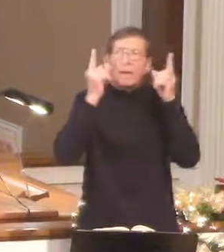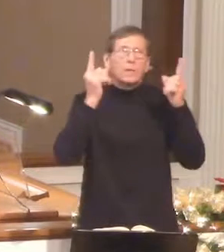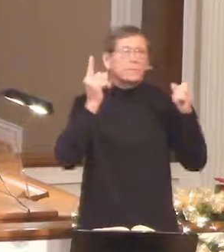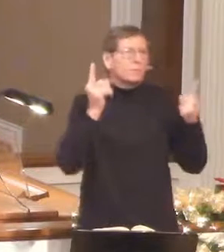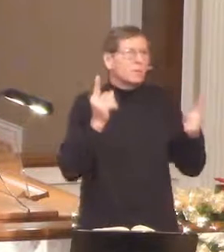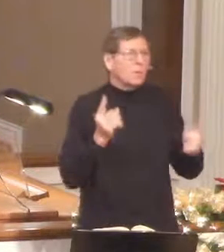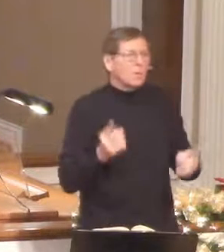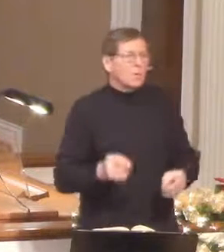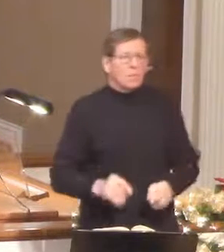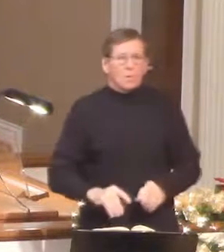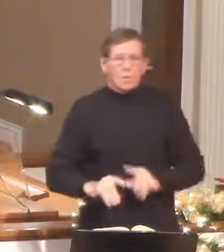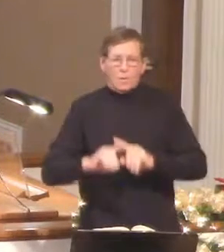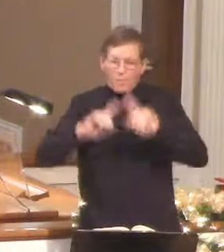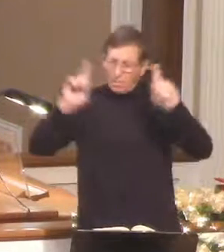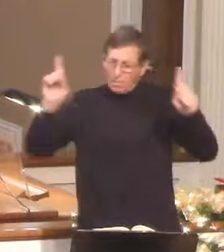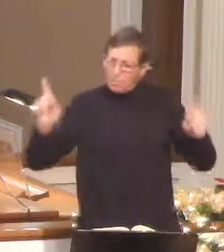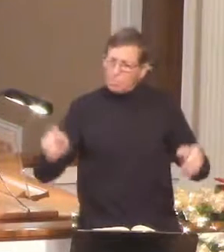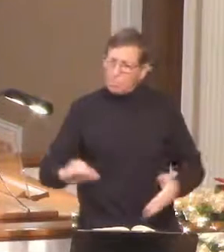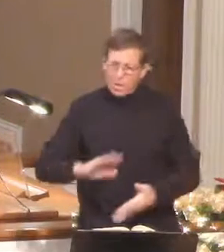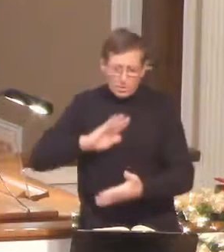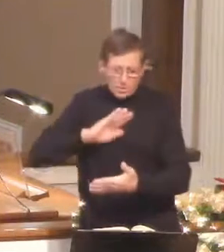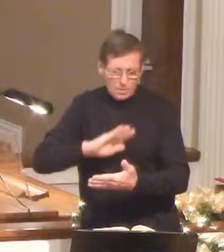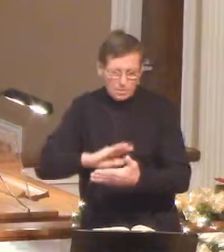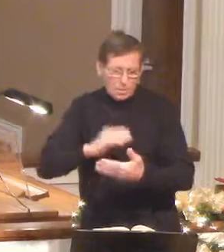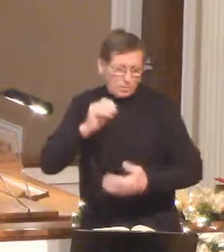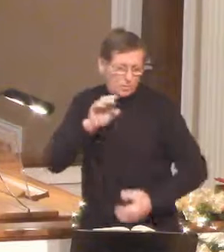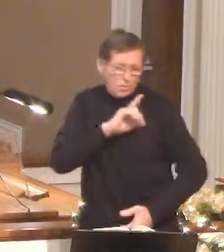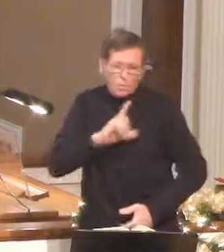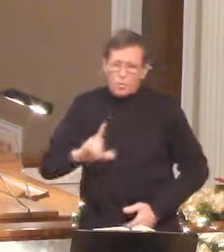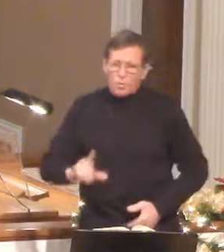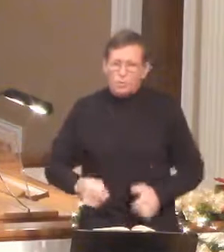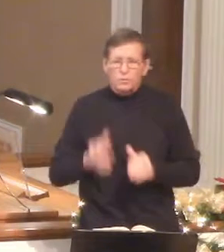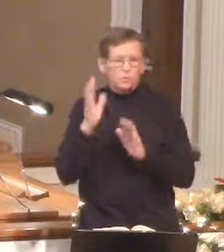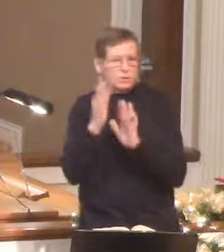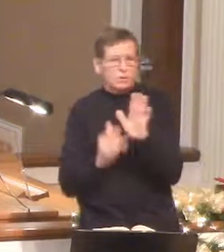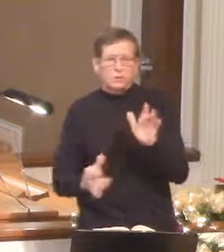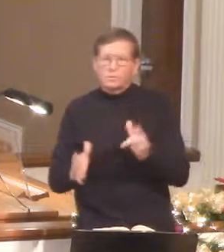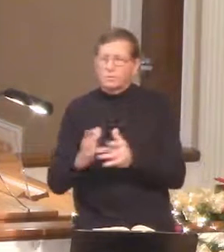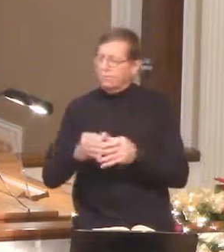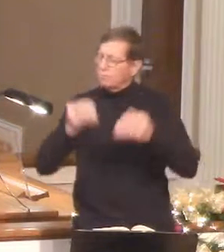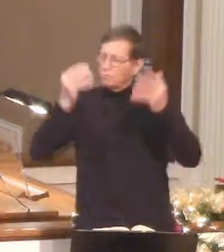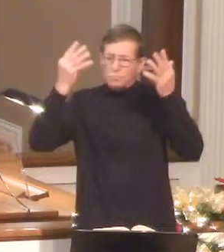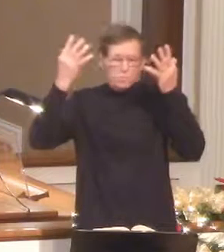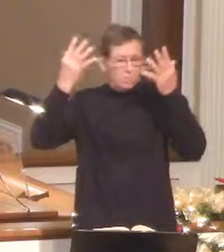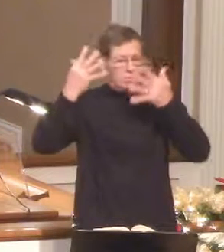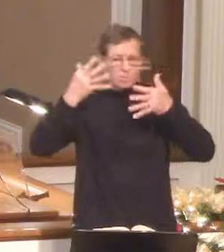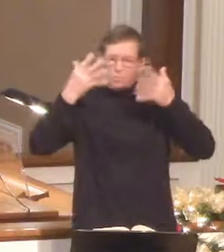but little Lord Jesus no crying he